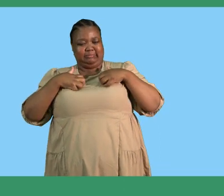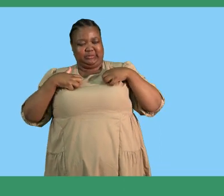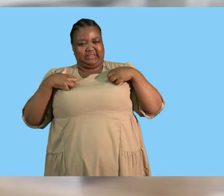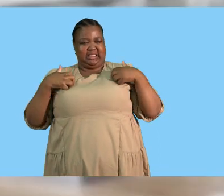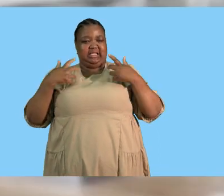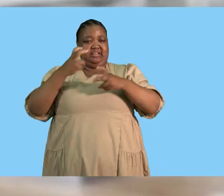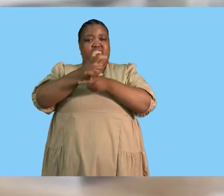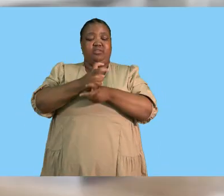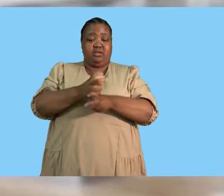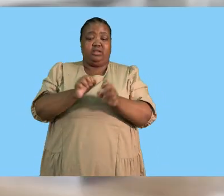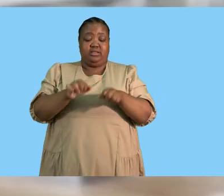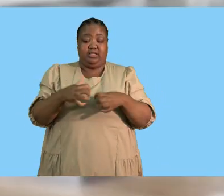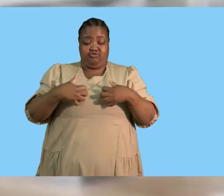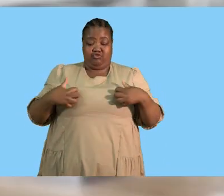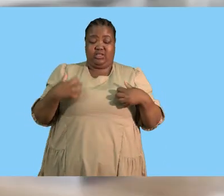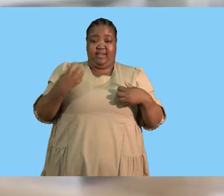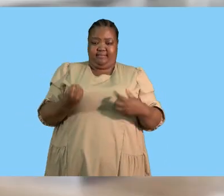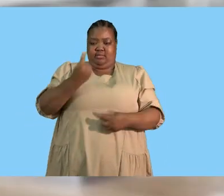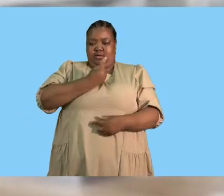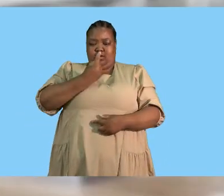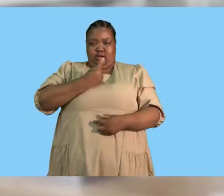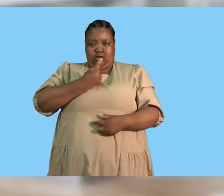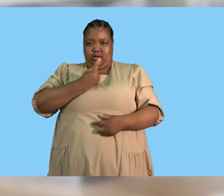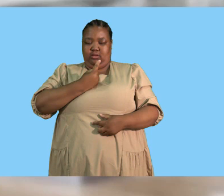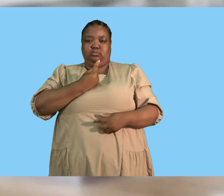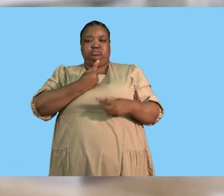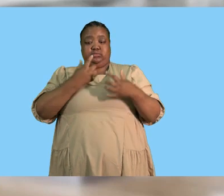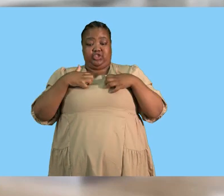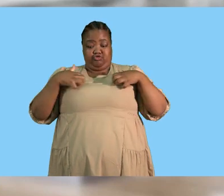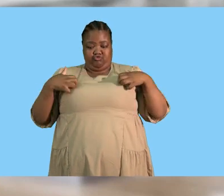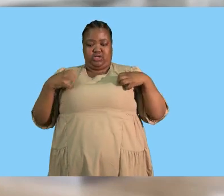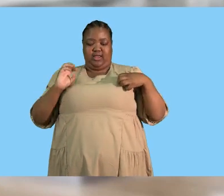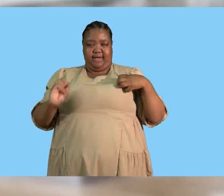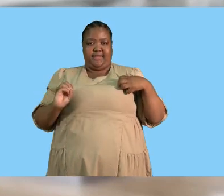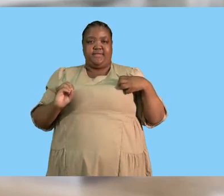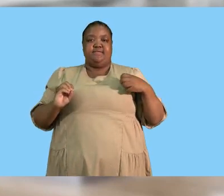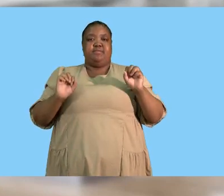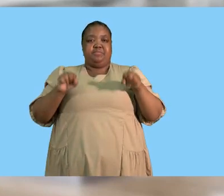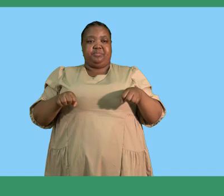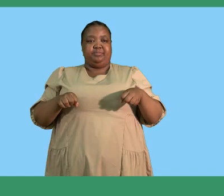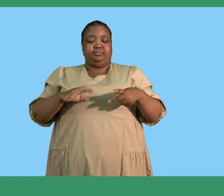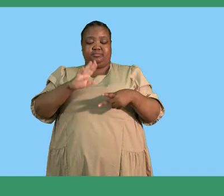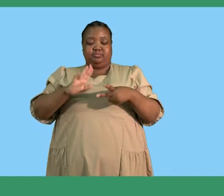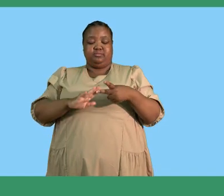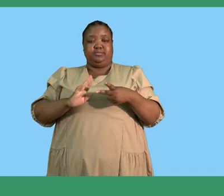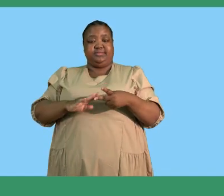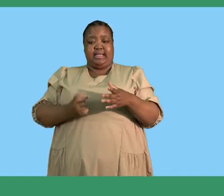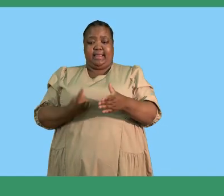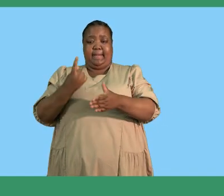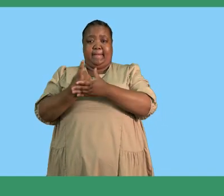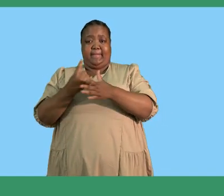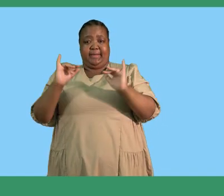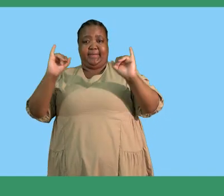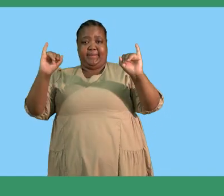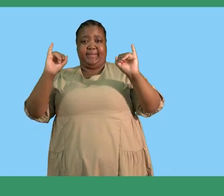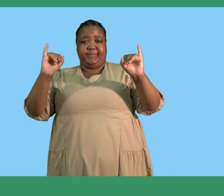to face different things on your own because you are the one that is facing the stress. But when we talk about